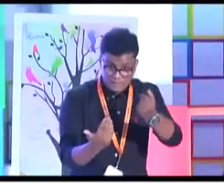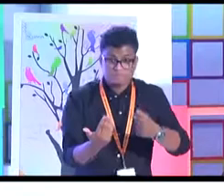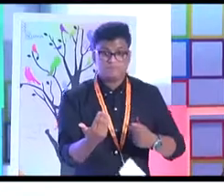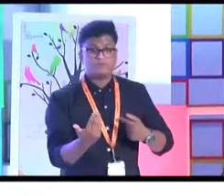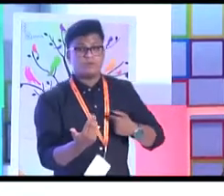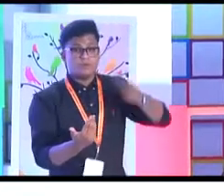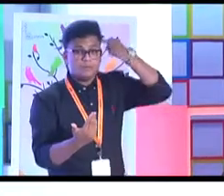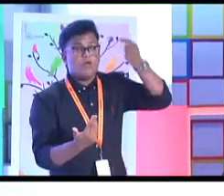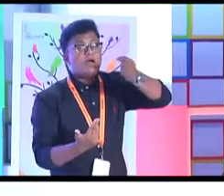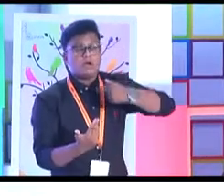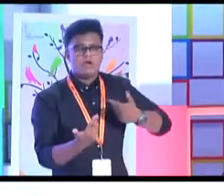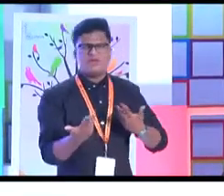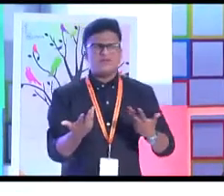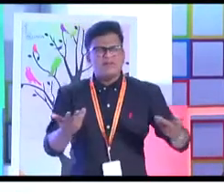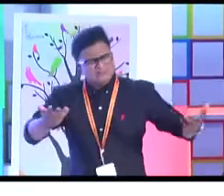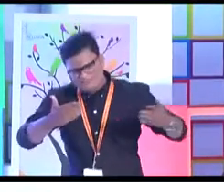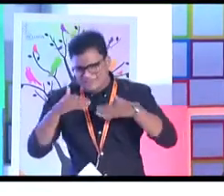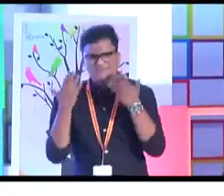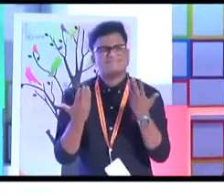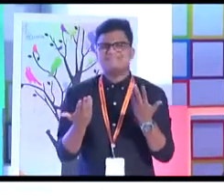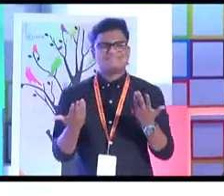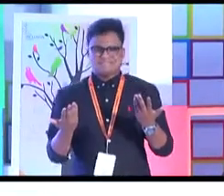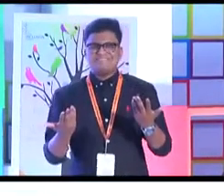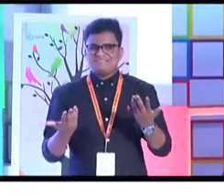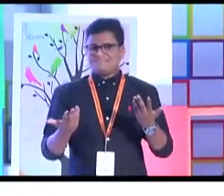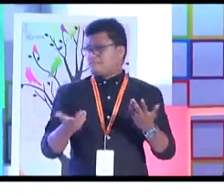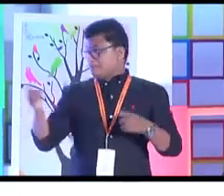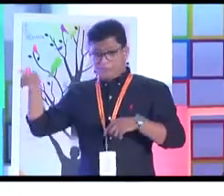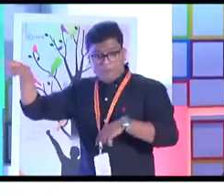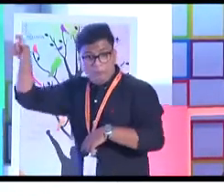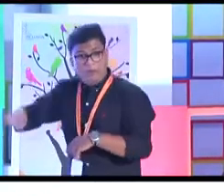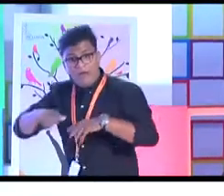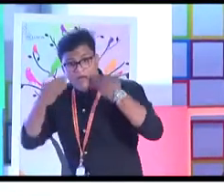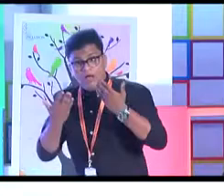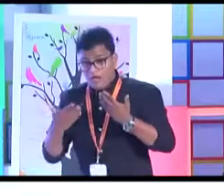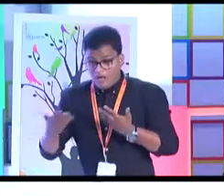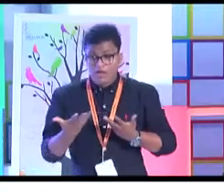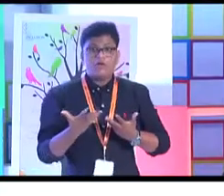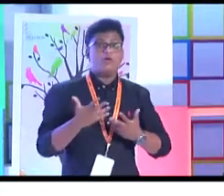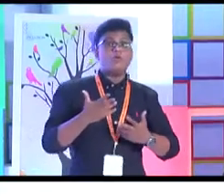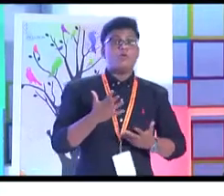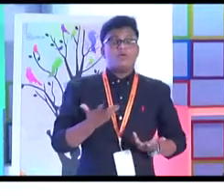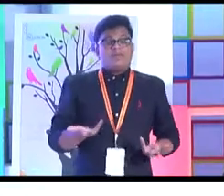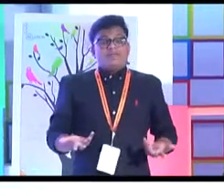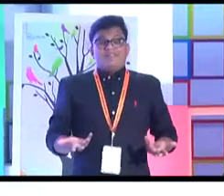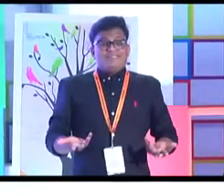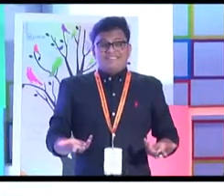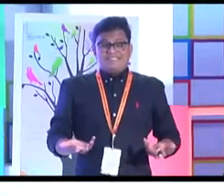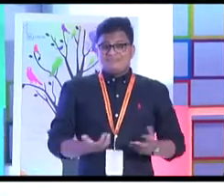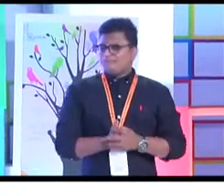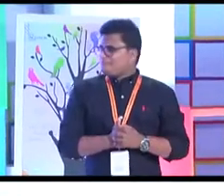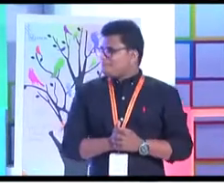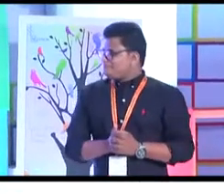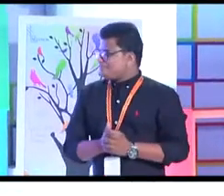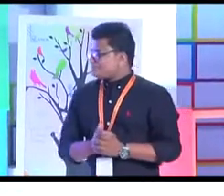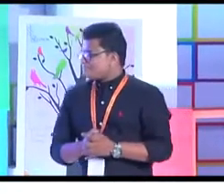can smile, who's stopping you? Please have a smile. And, you know, always I feel